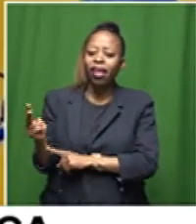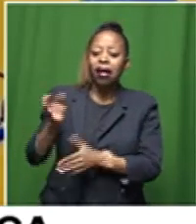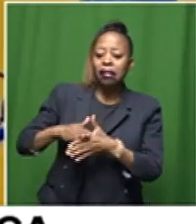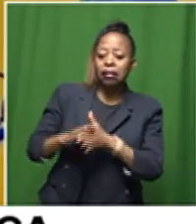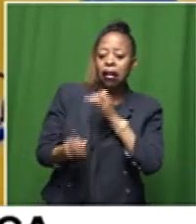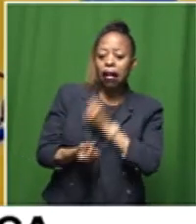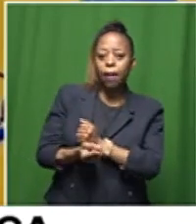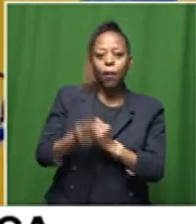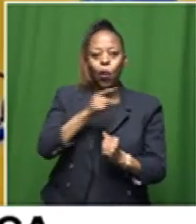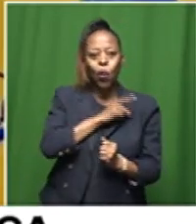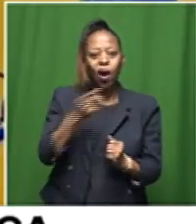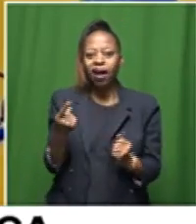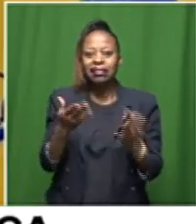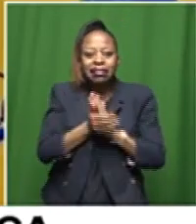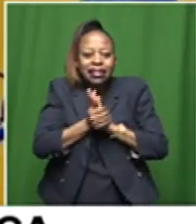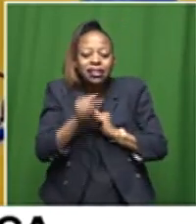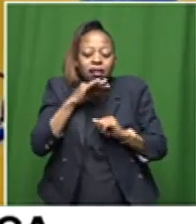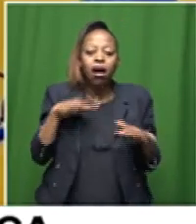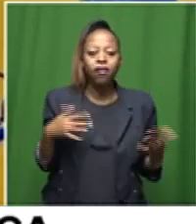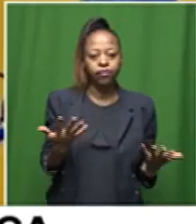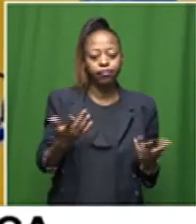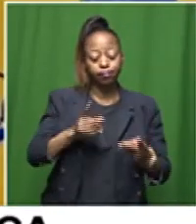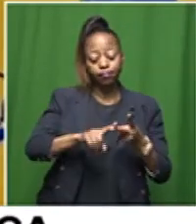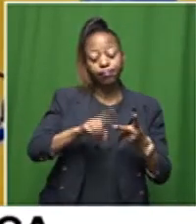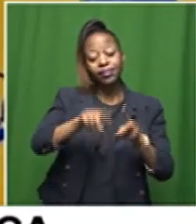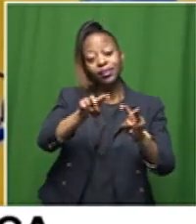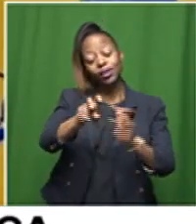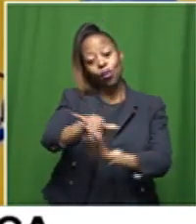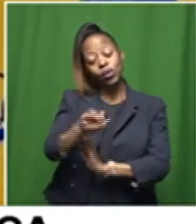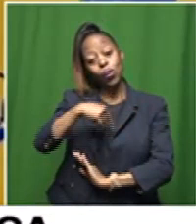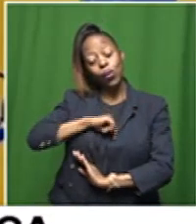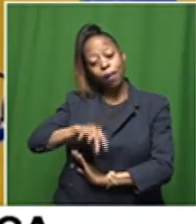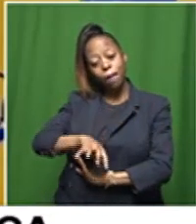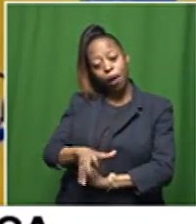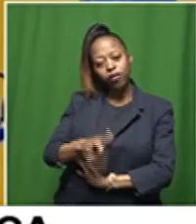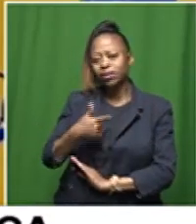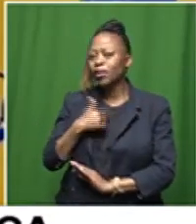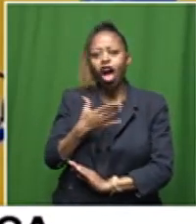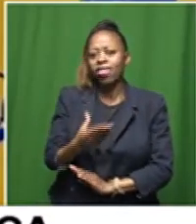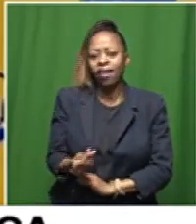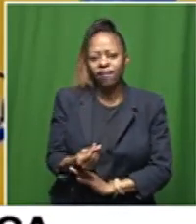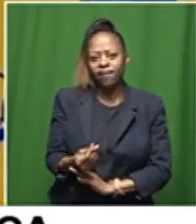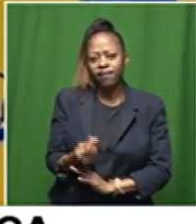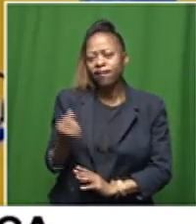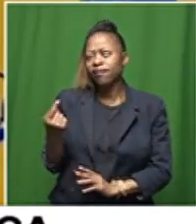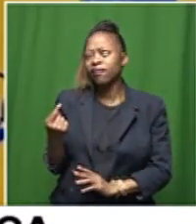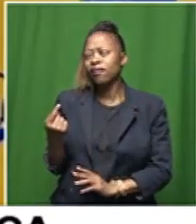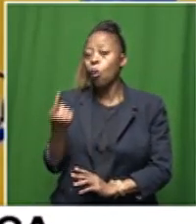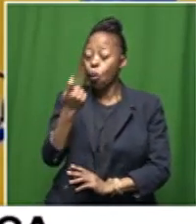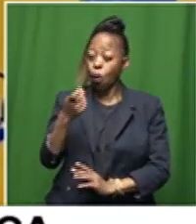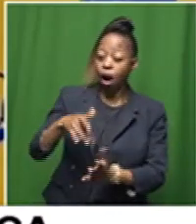you running short of skills. Secondly, as a province, for instance, we do not have a single